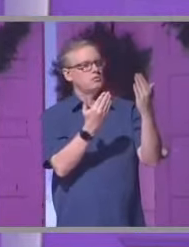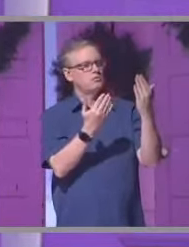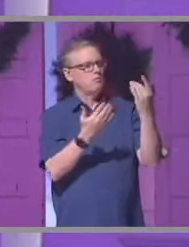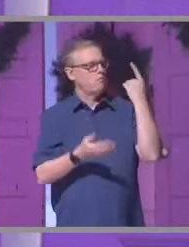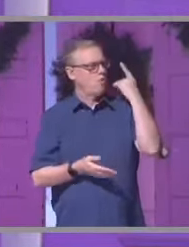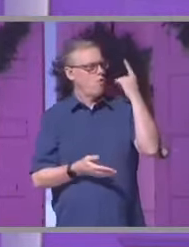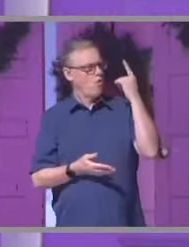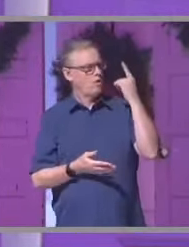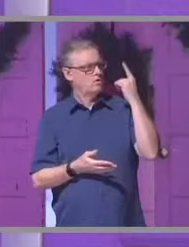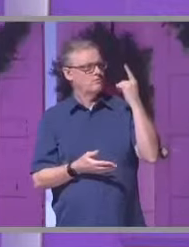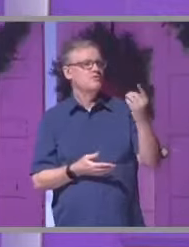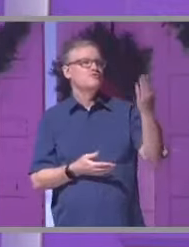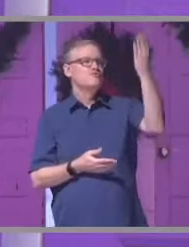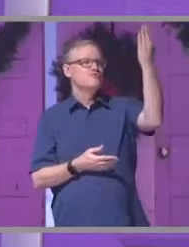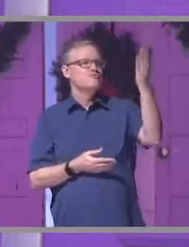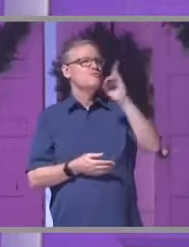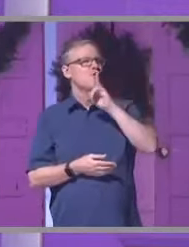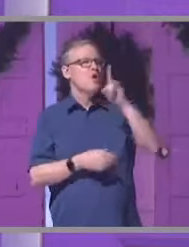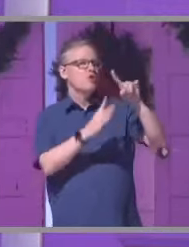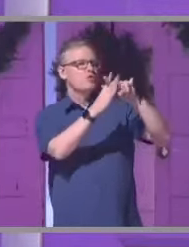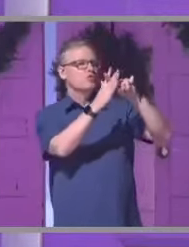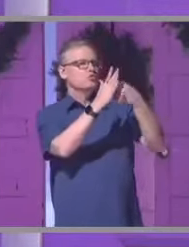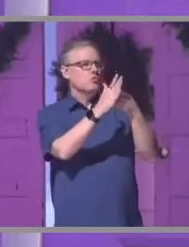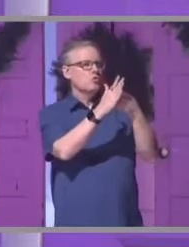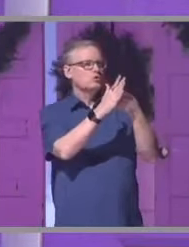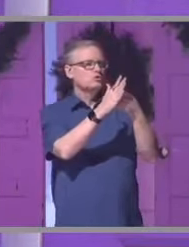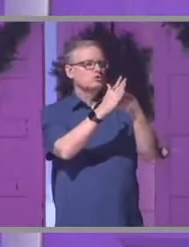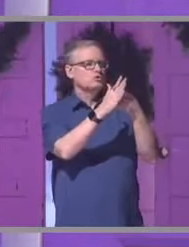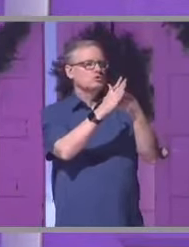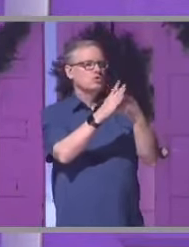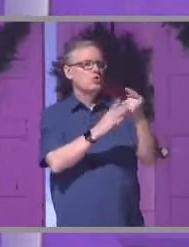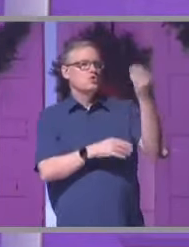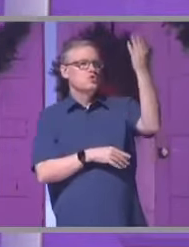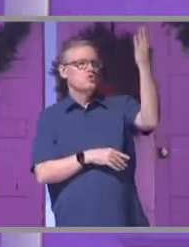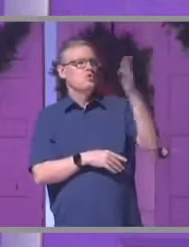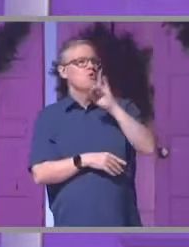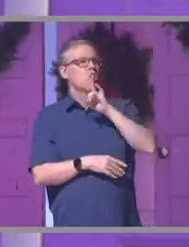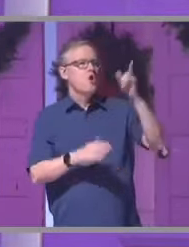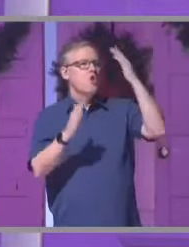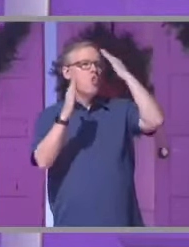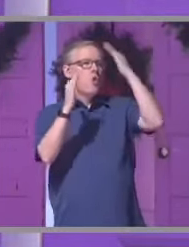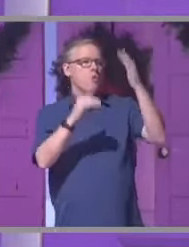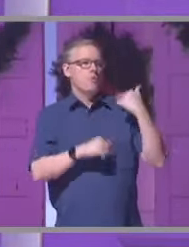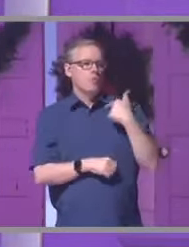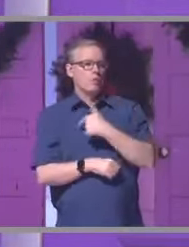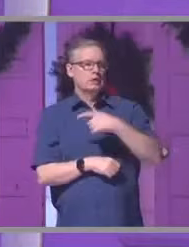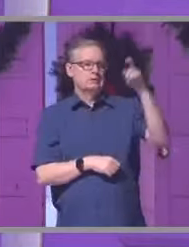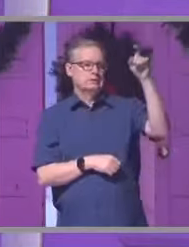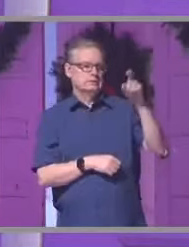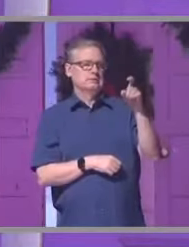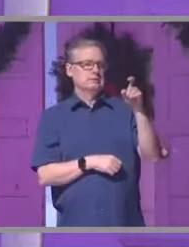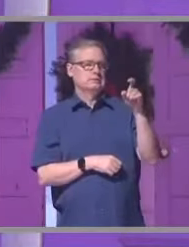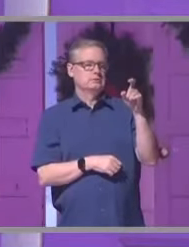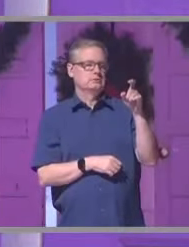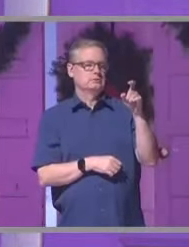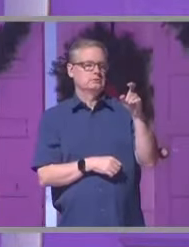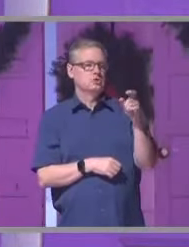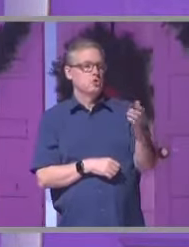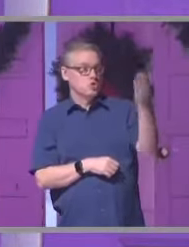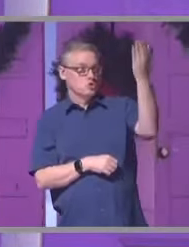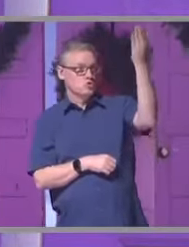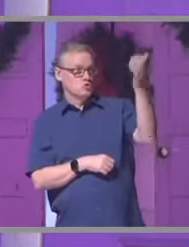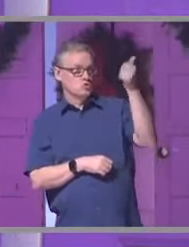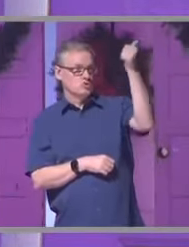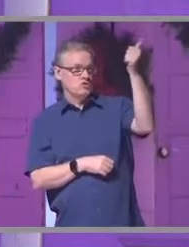that source. God, you are that hope that we need. God, you are